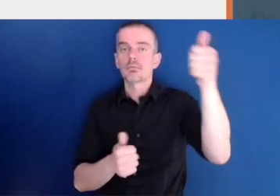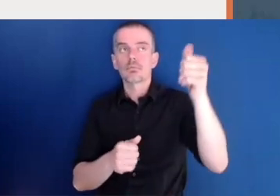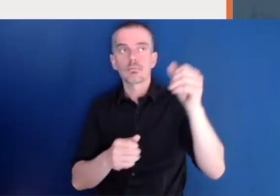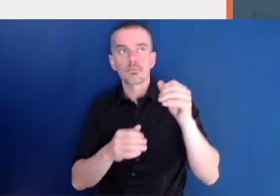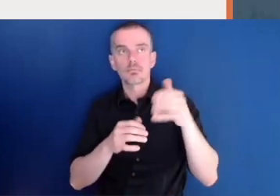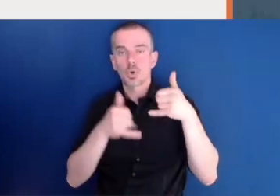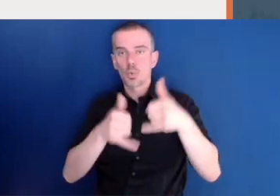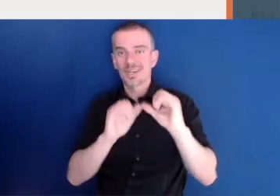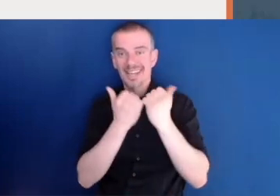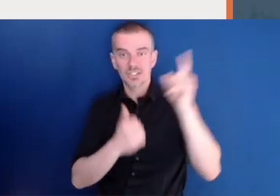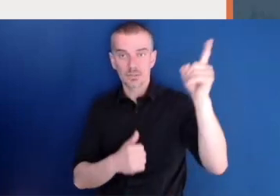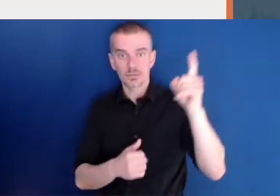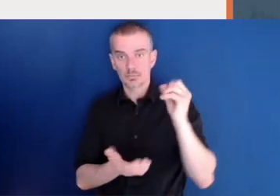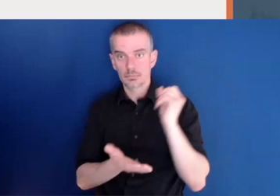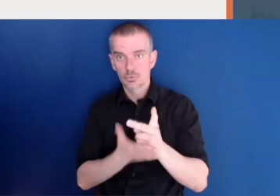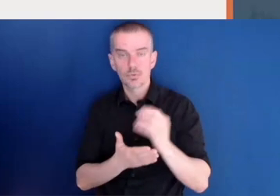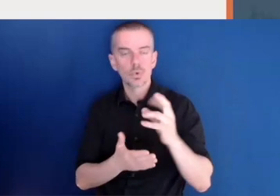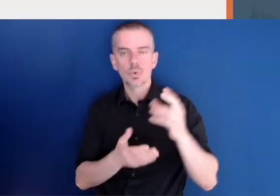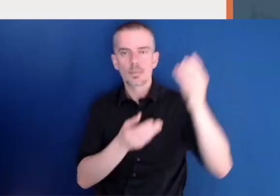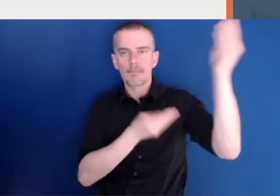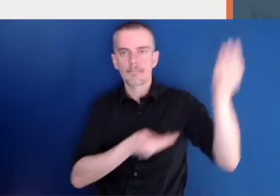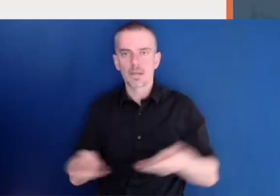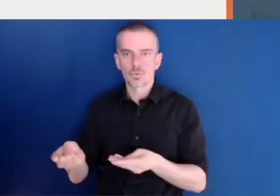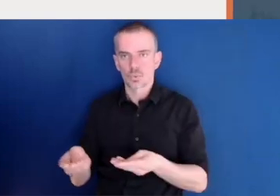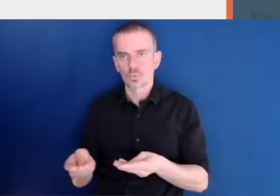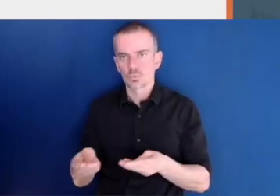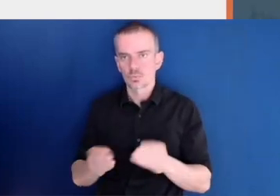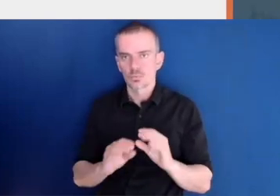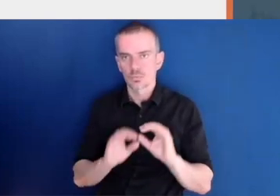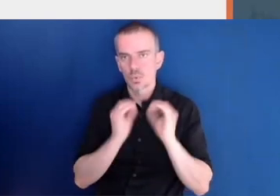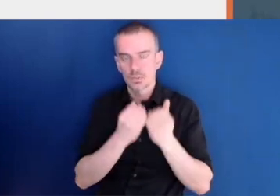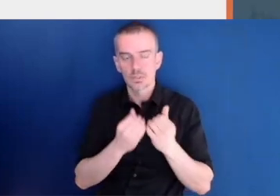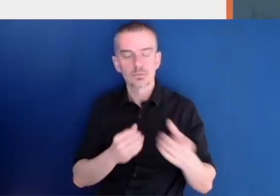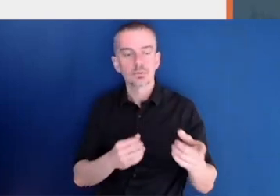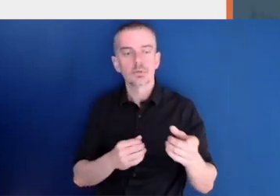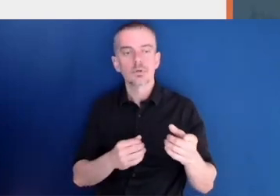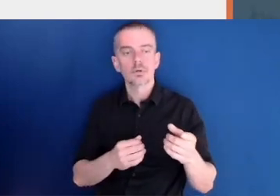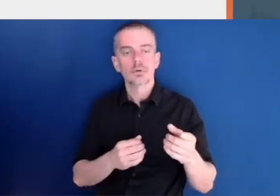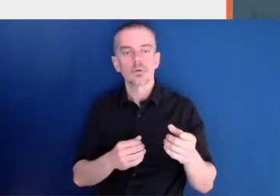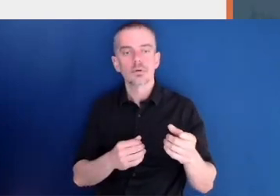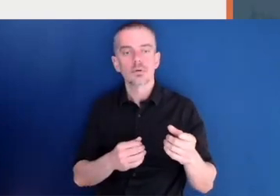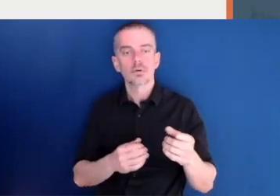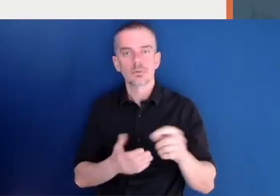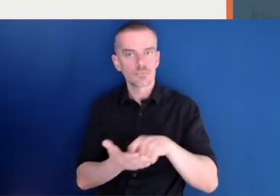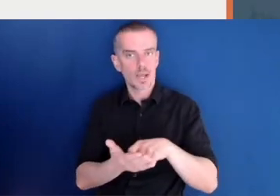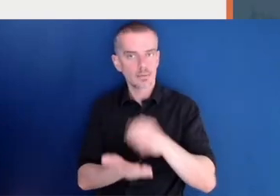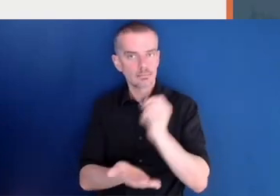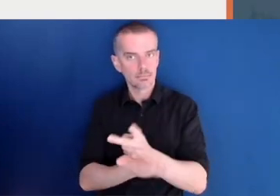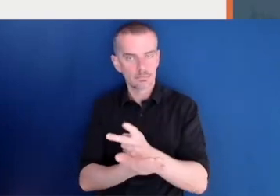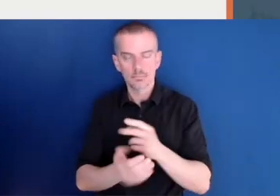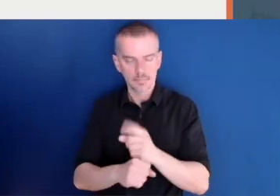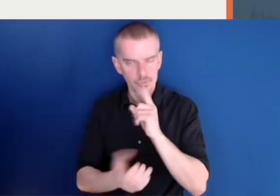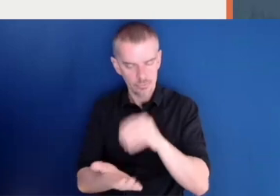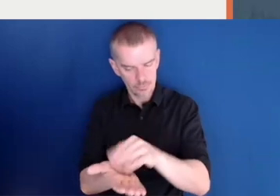agency, right, or from the pass-through entity, if they approve it in writing, make sure it's in writing, then